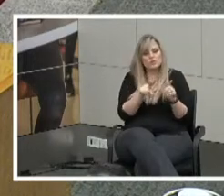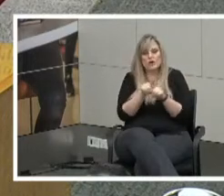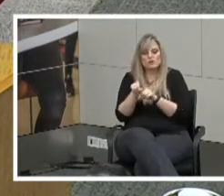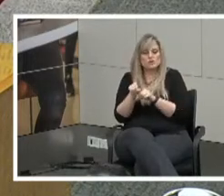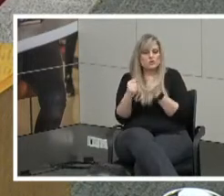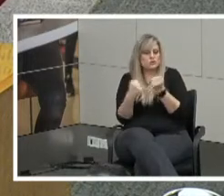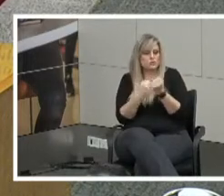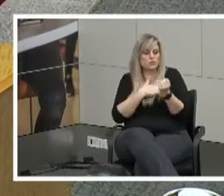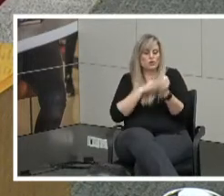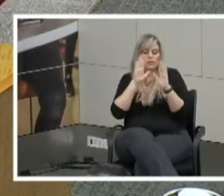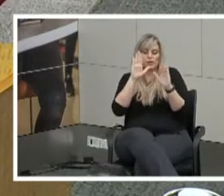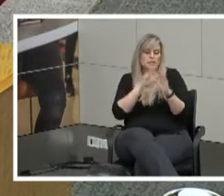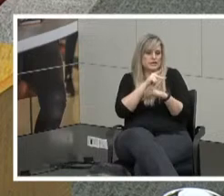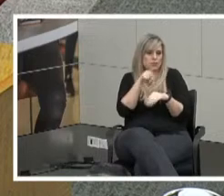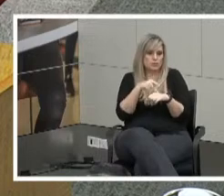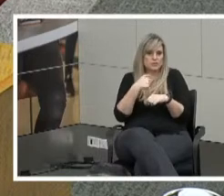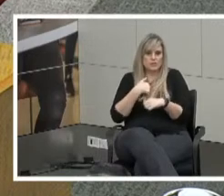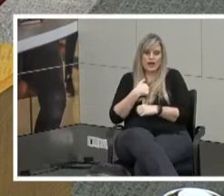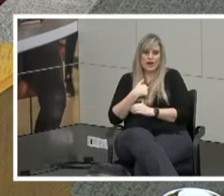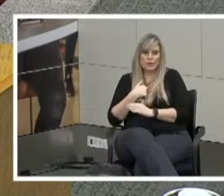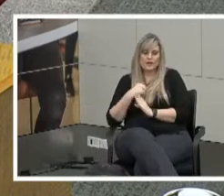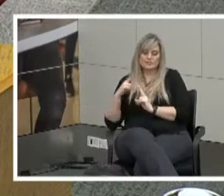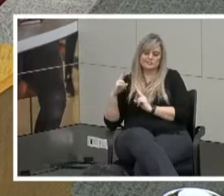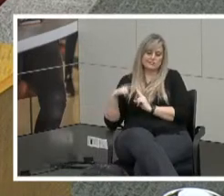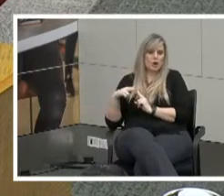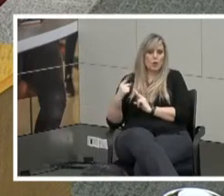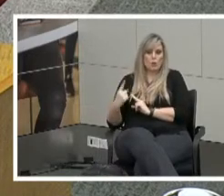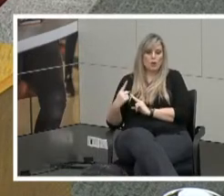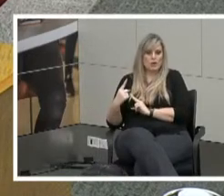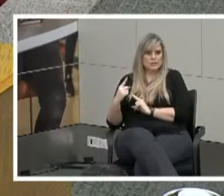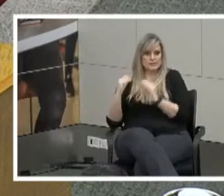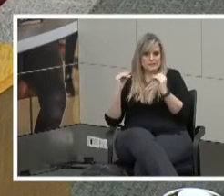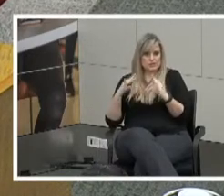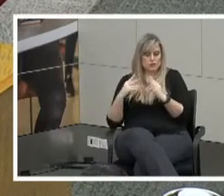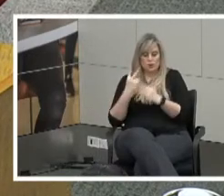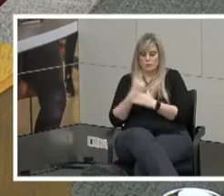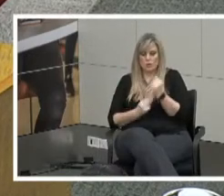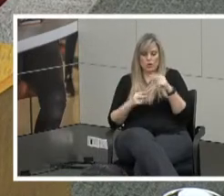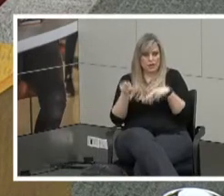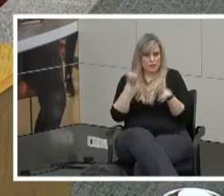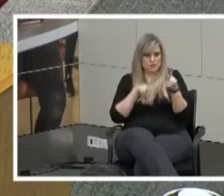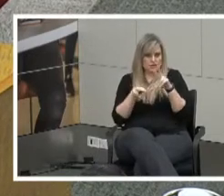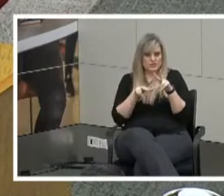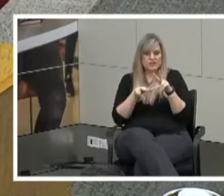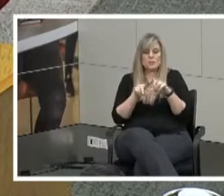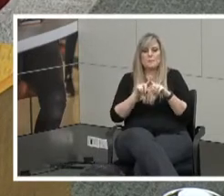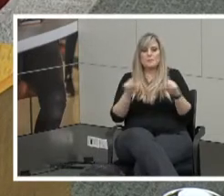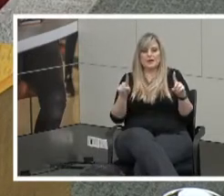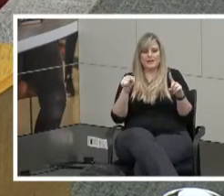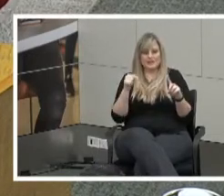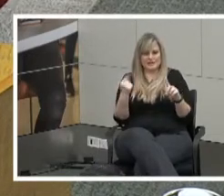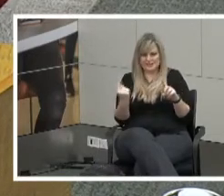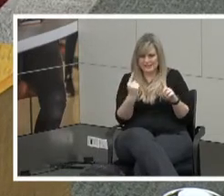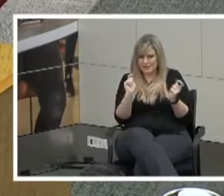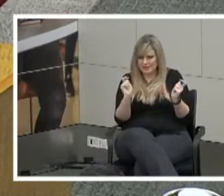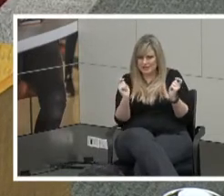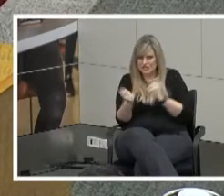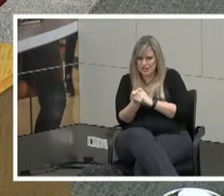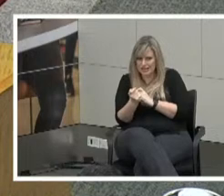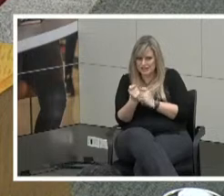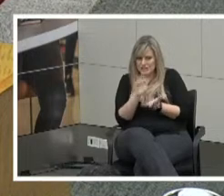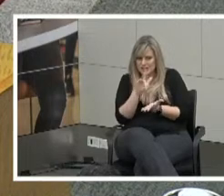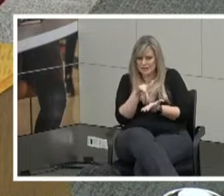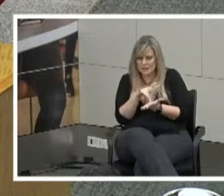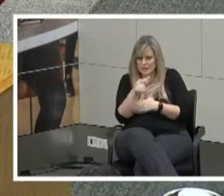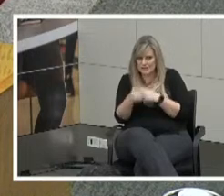principal I was an exemplary one teacher in both my observations Andi scores however something changed mid